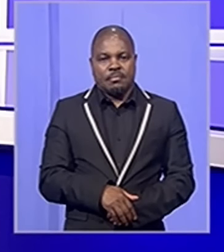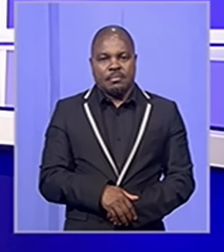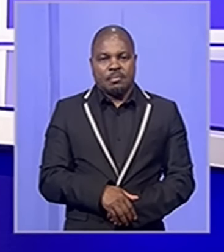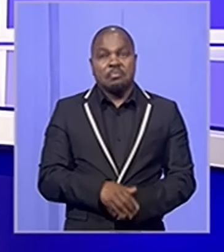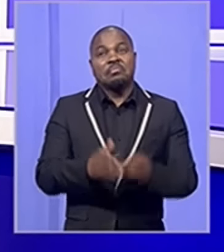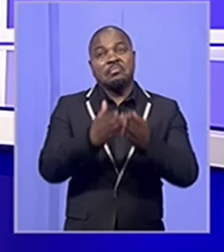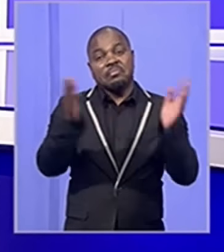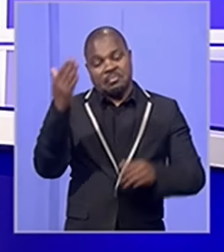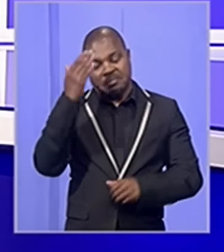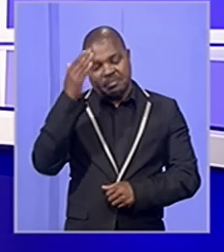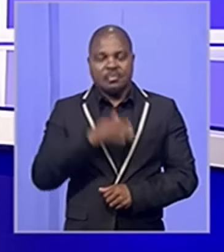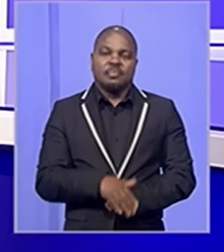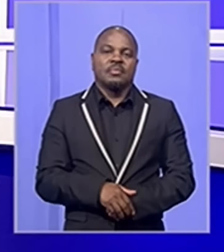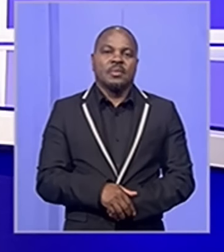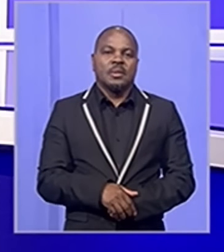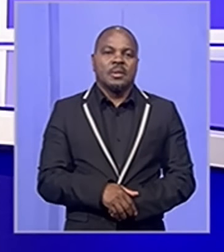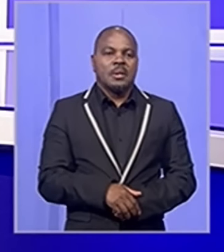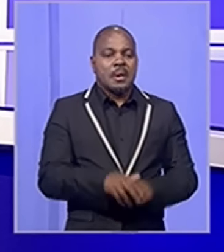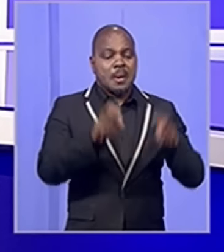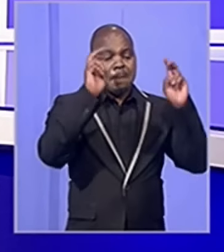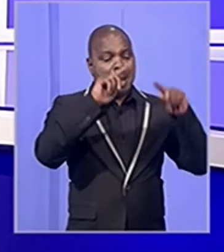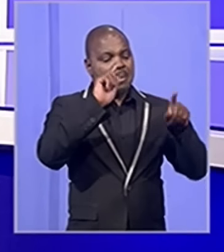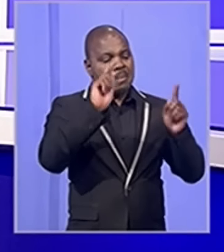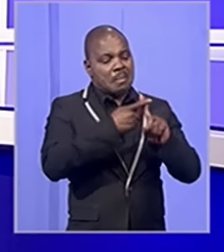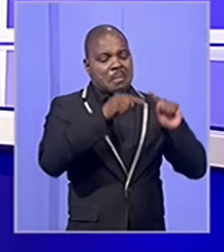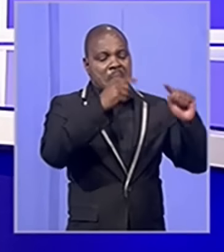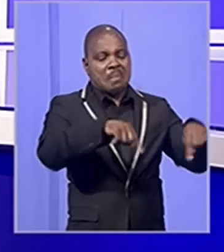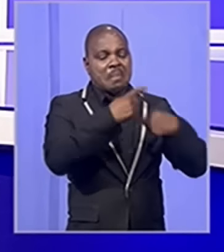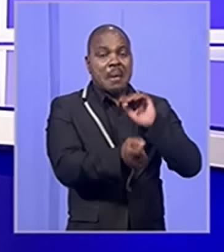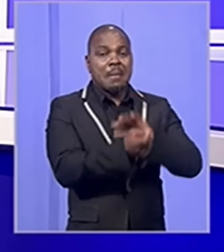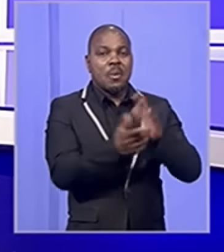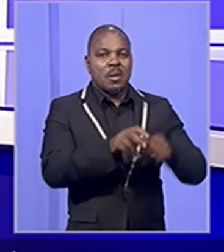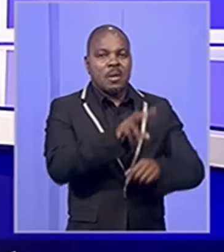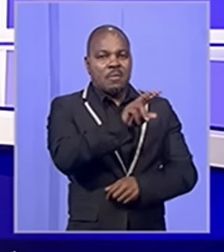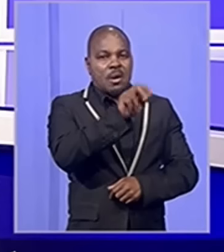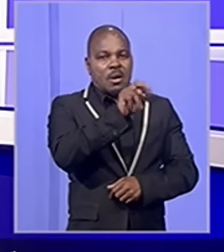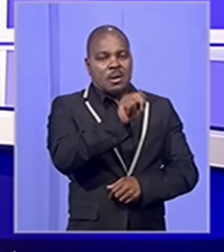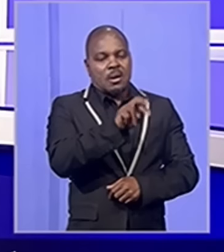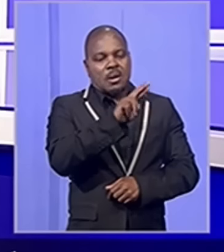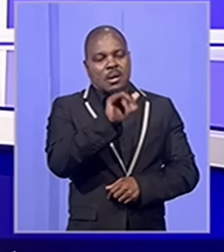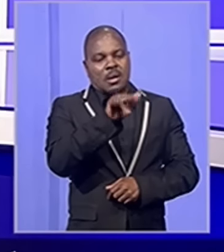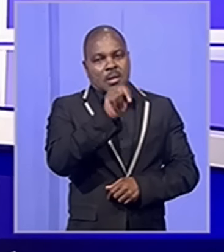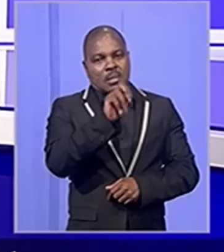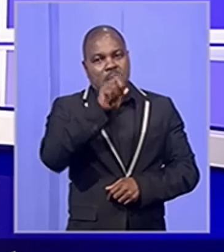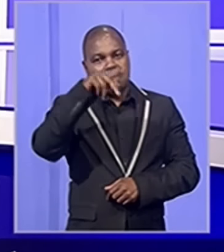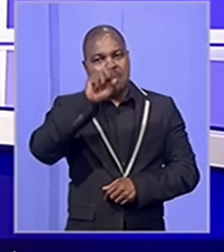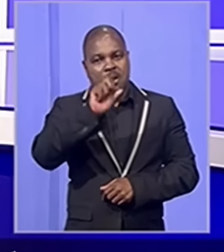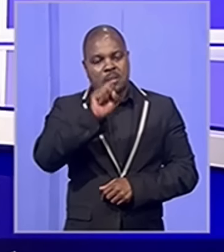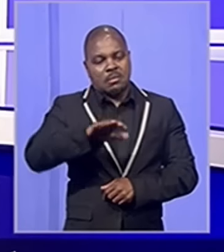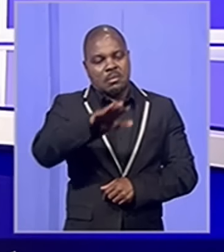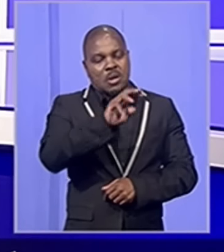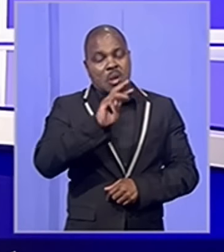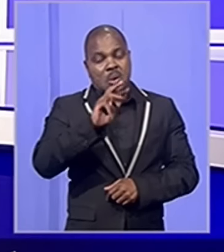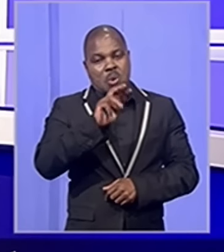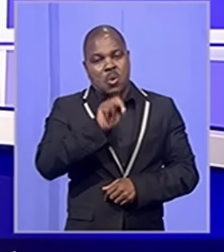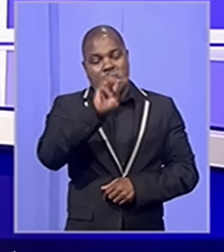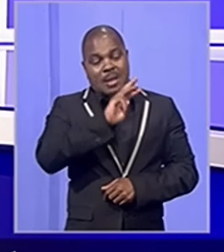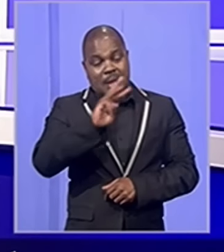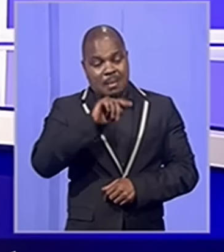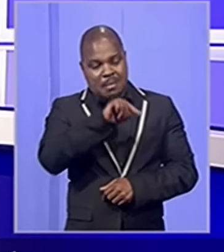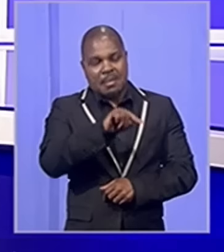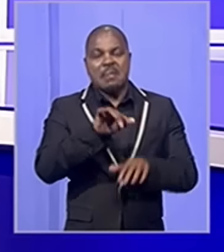Dumela mogaetso. Sebako sa kotsi ya bese e diragetse mo Van Rhyns Pass kwa Western Cape gaufi le Nieuwoudtville mo go tlhokafetseng batho